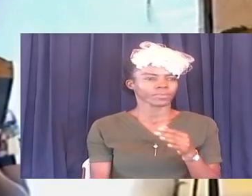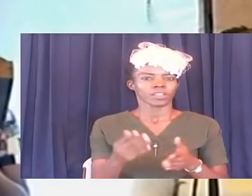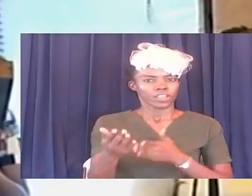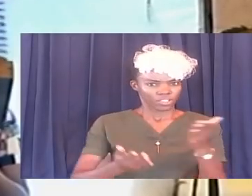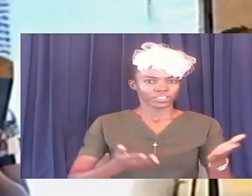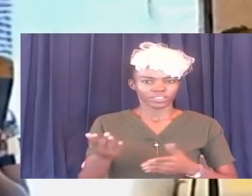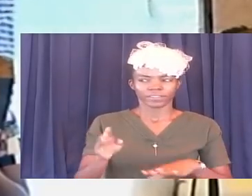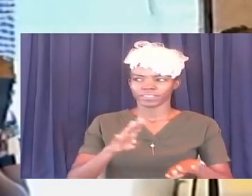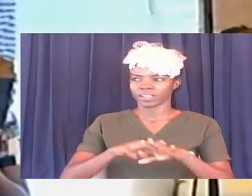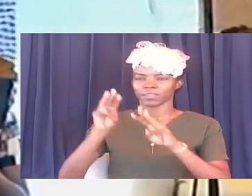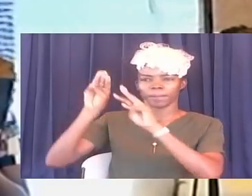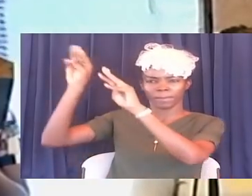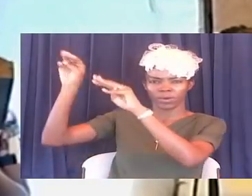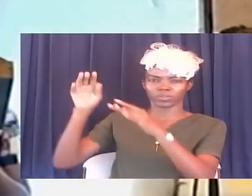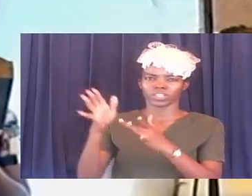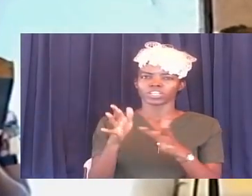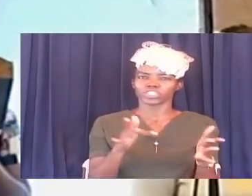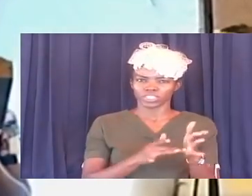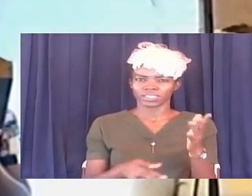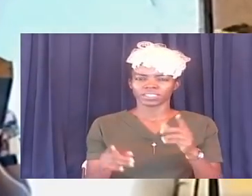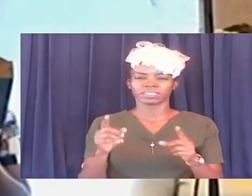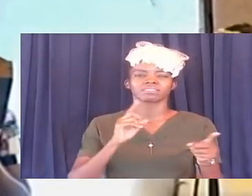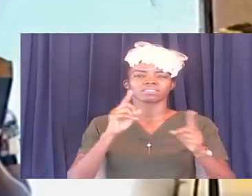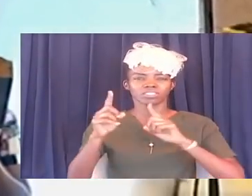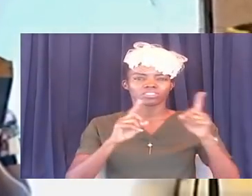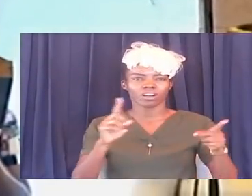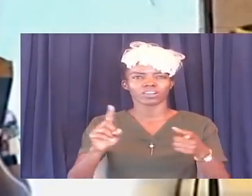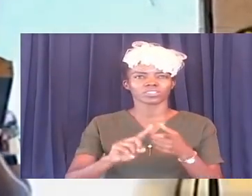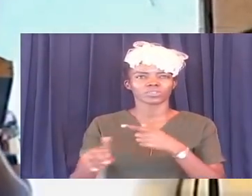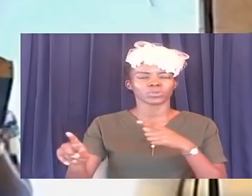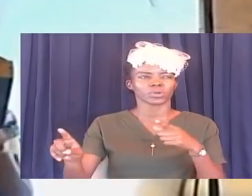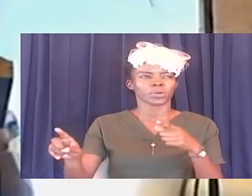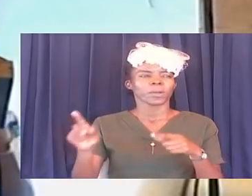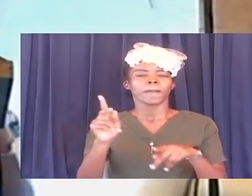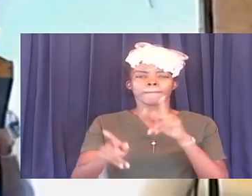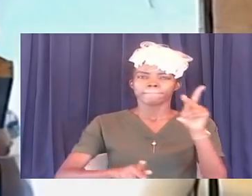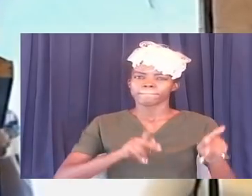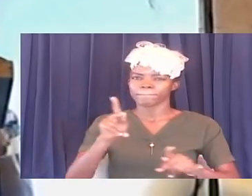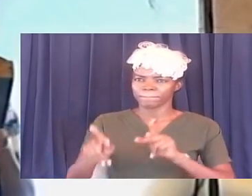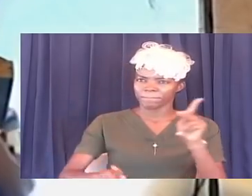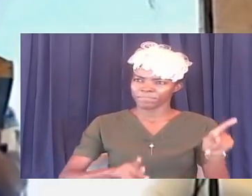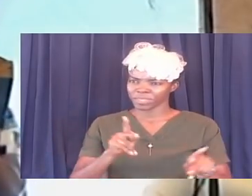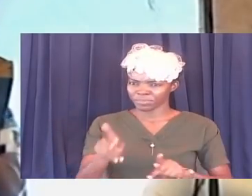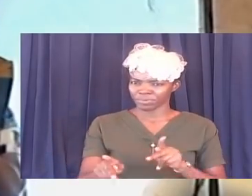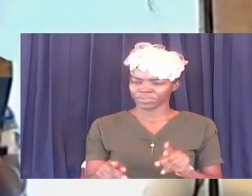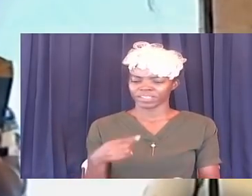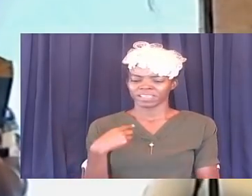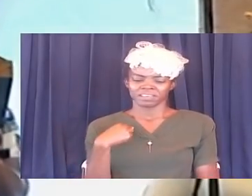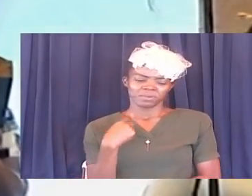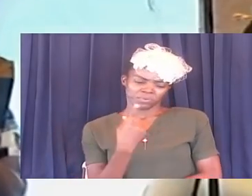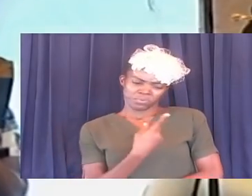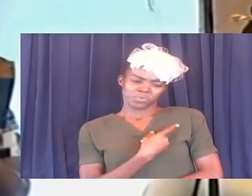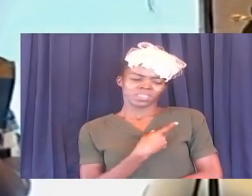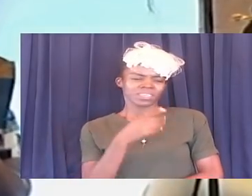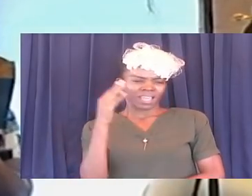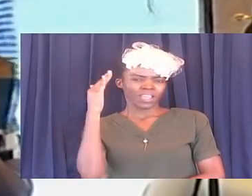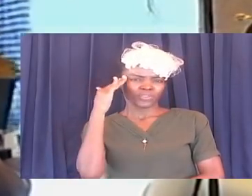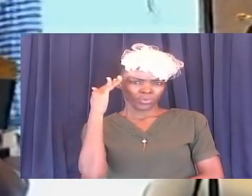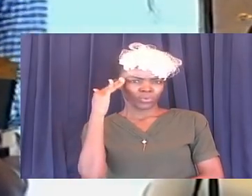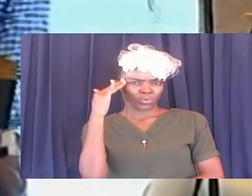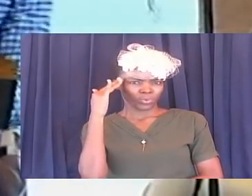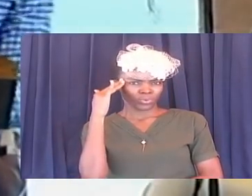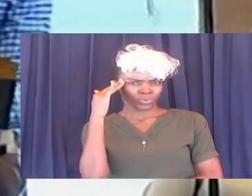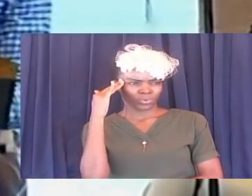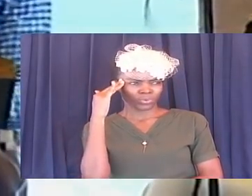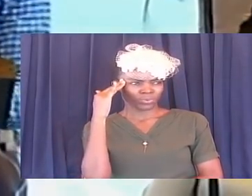persons and his disciples. And we are so very much familiar, because I want to just reason with us